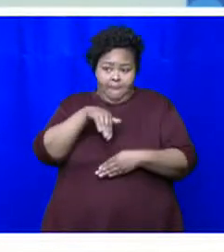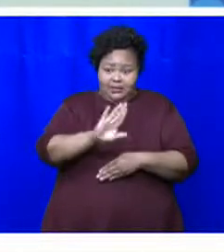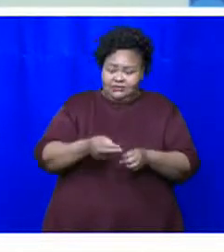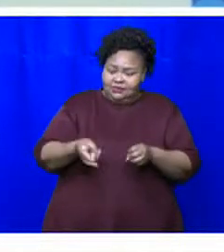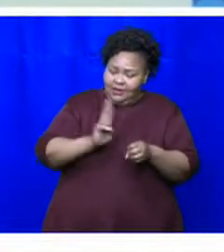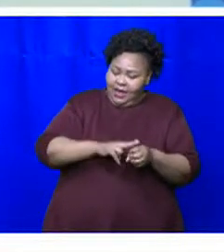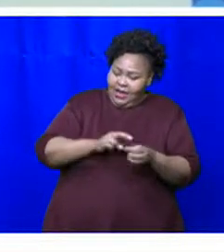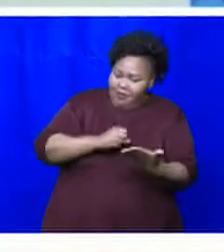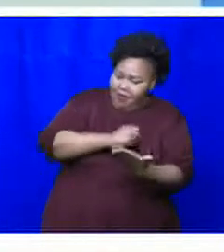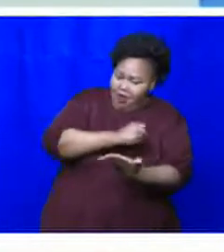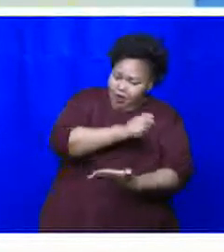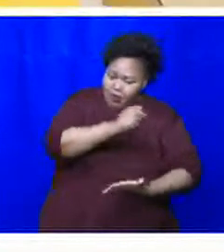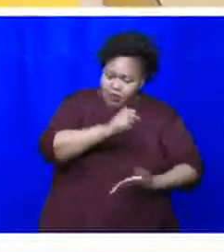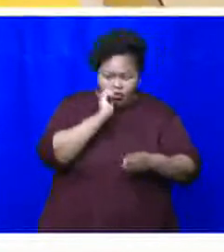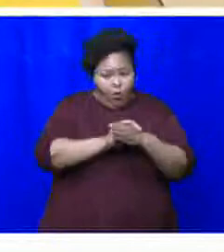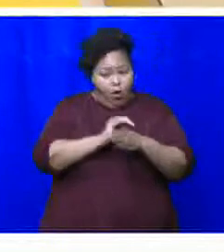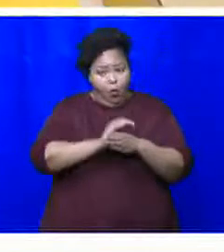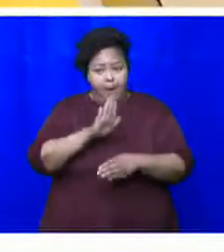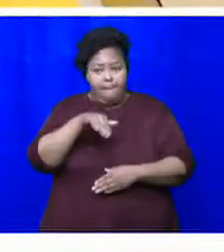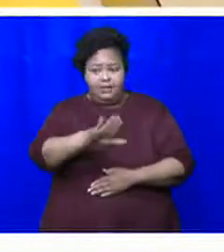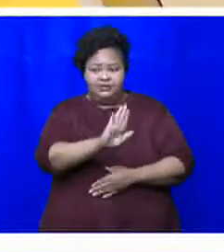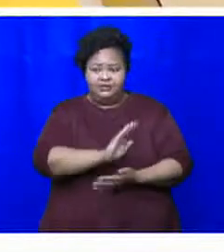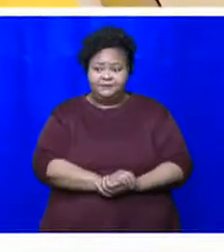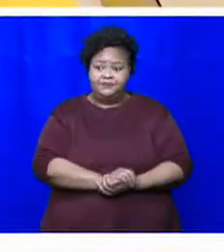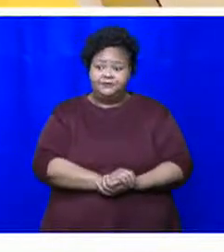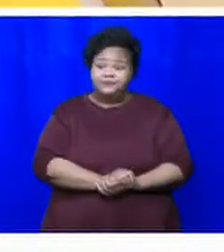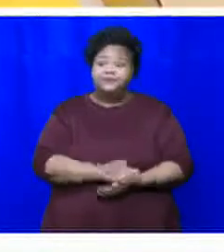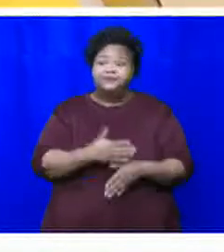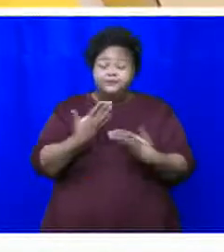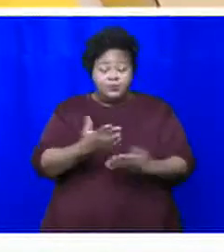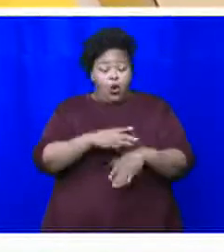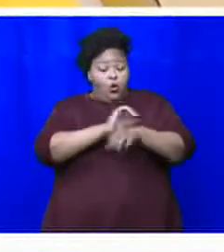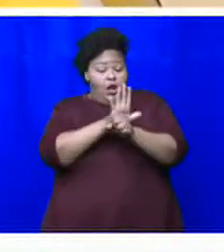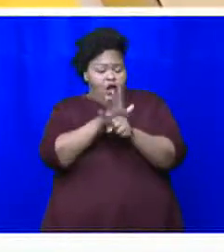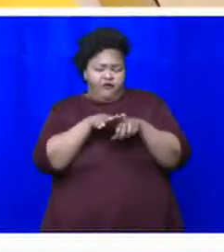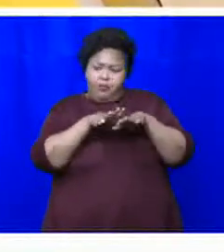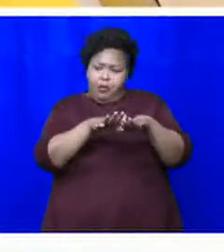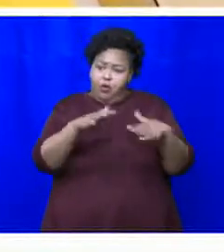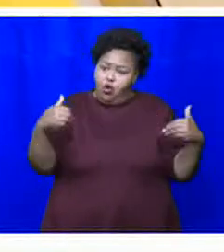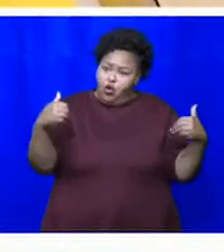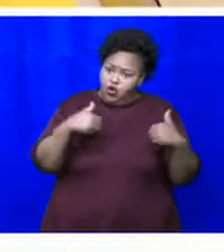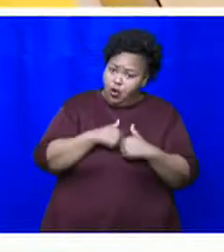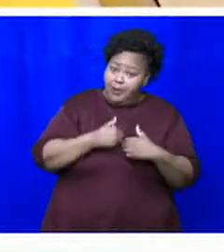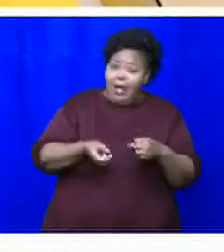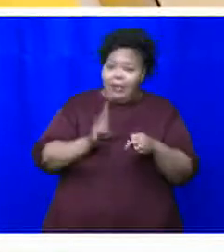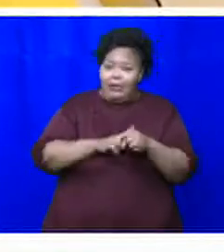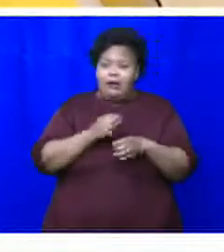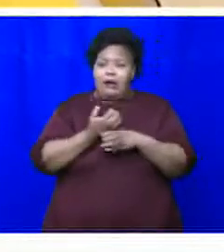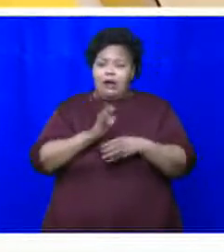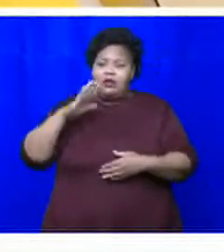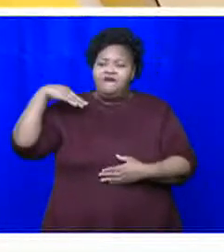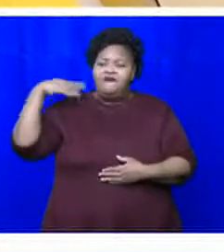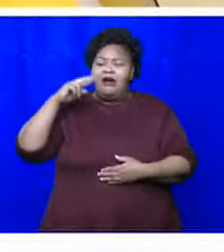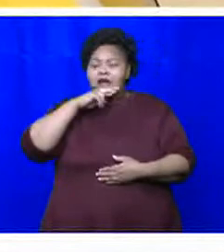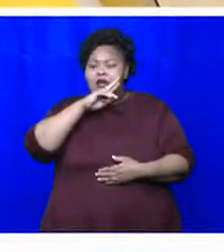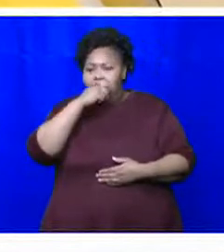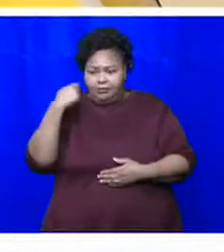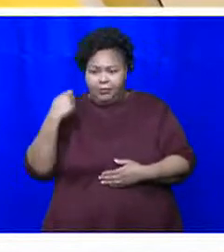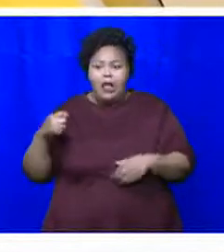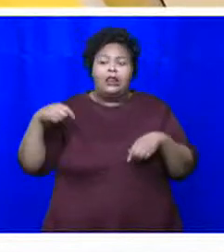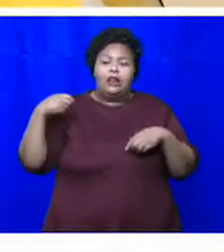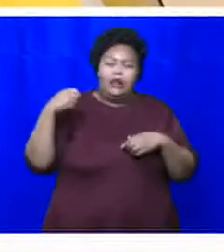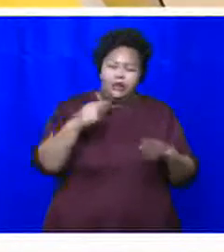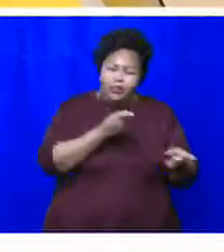Buhlungu-ke nekuzila lokube khona ngemuva kwemkhuhlane we-COVID-19 kanye netimpi kudzingeka kuthi kunakekeleke kuphinze